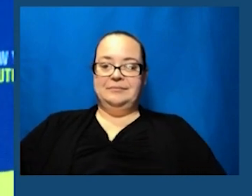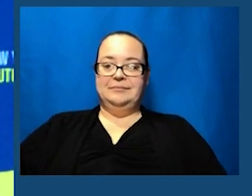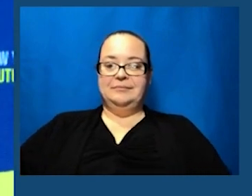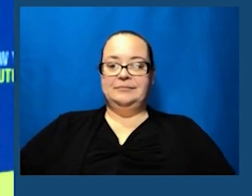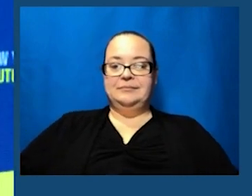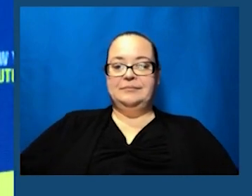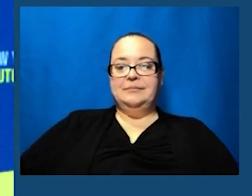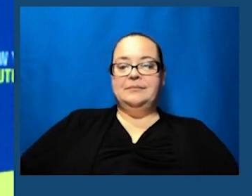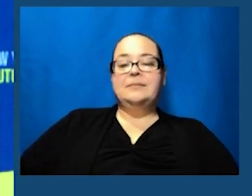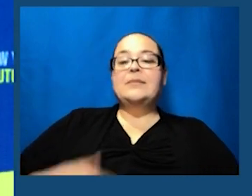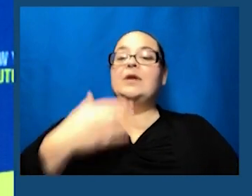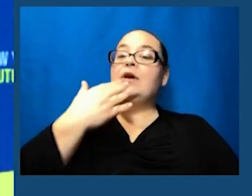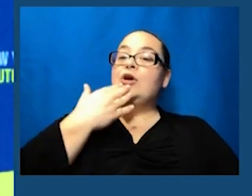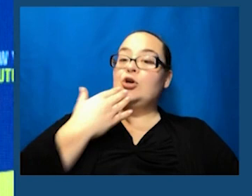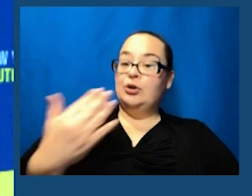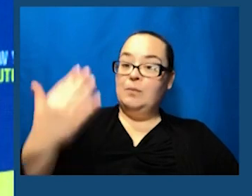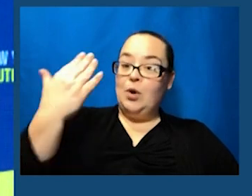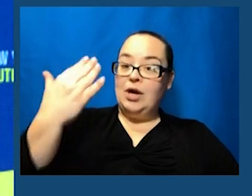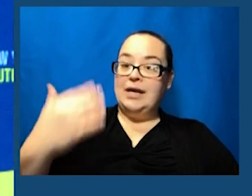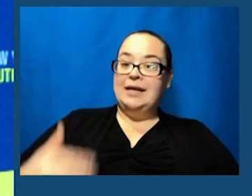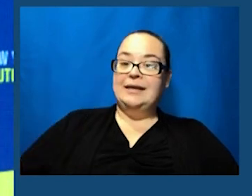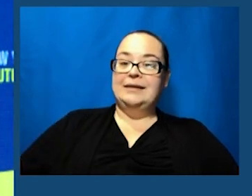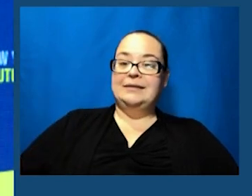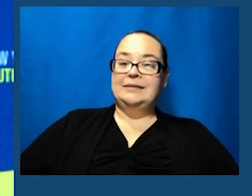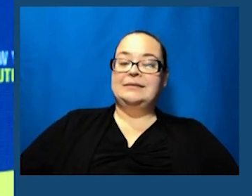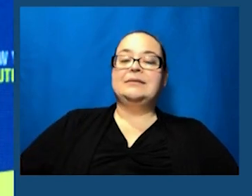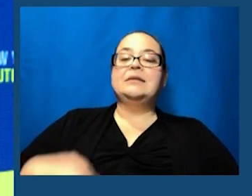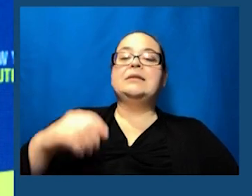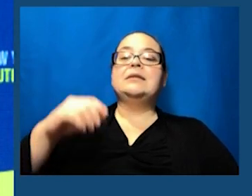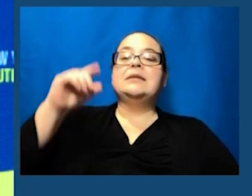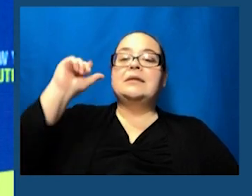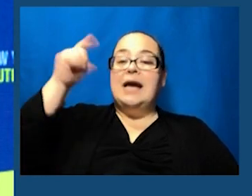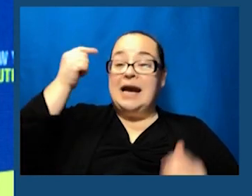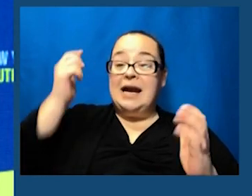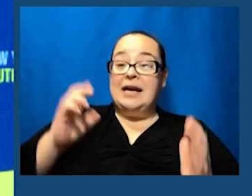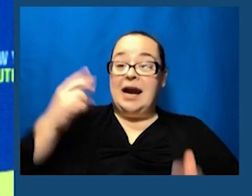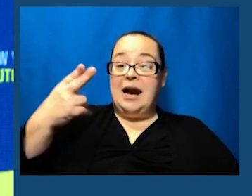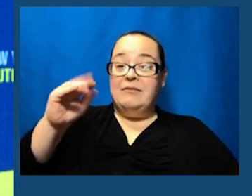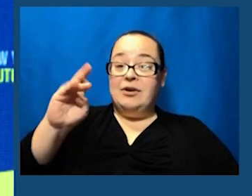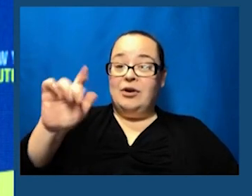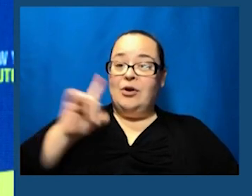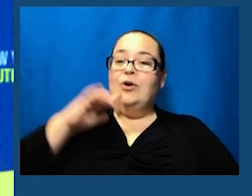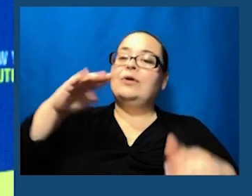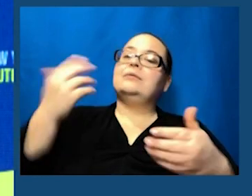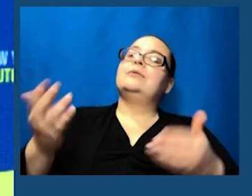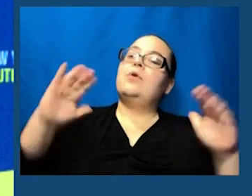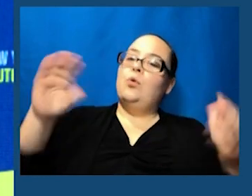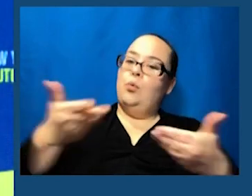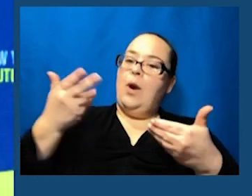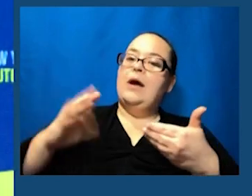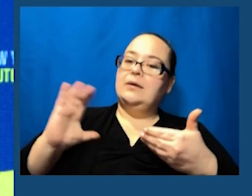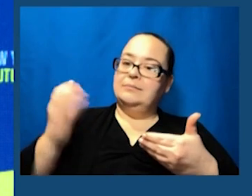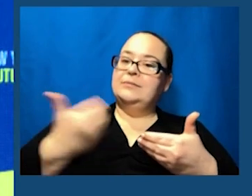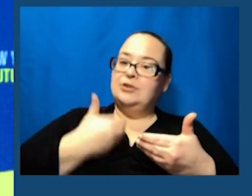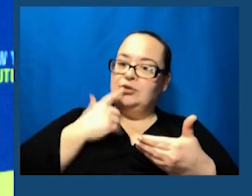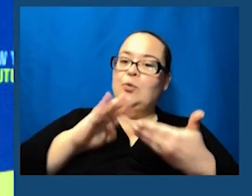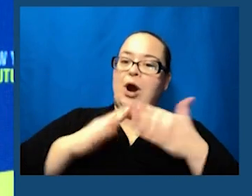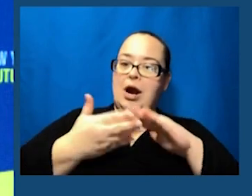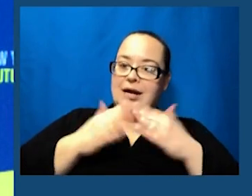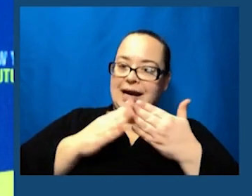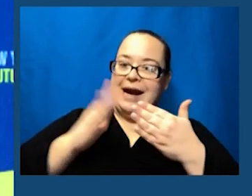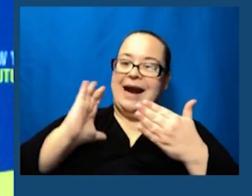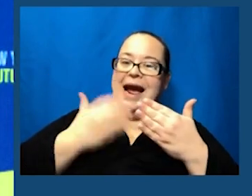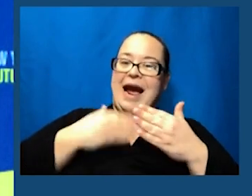Good morning, everyone. Governor Hochul, welcome to Herkimer County, the town of Herkimer, the village of